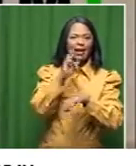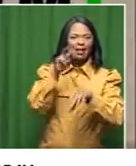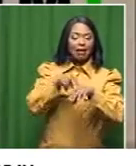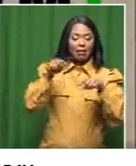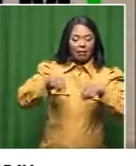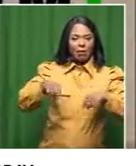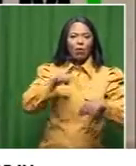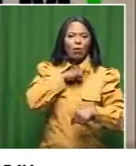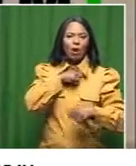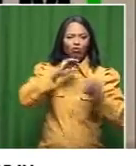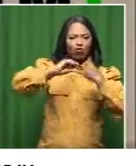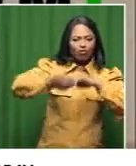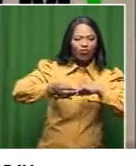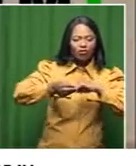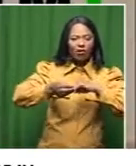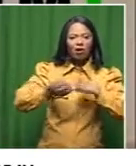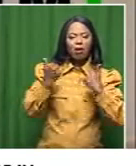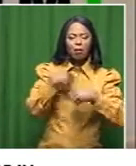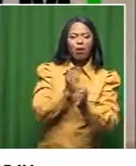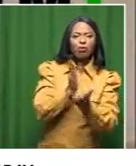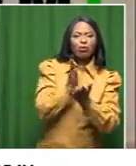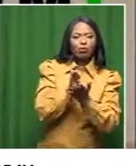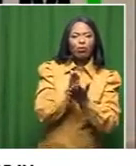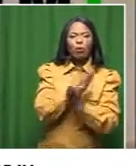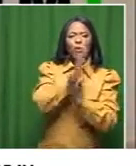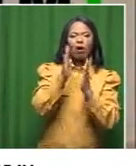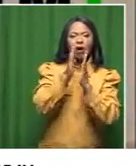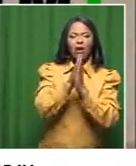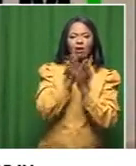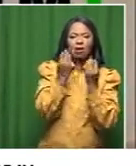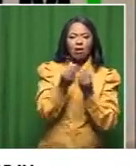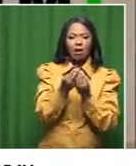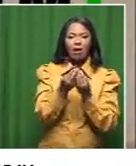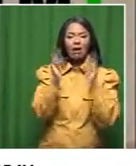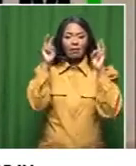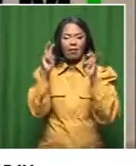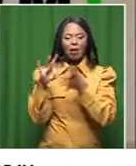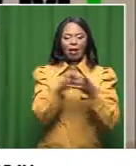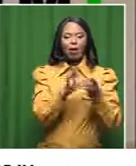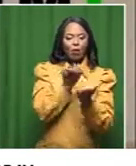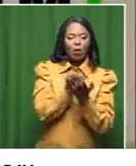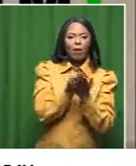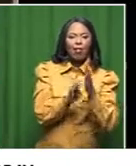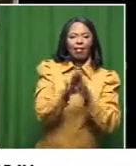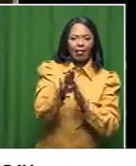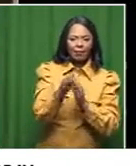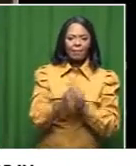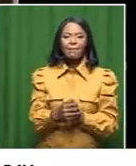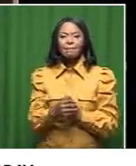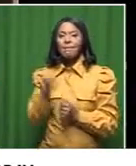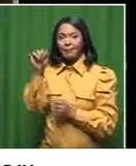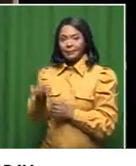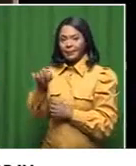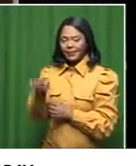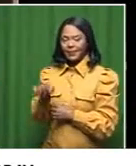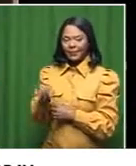to try and make sure that we're putting our economic trajectory on the right track. And just by the